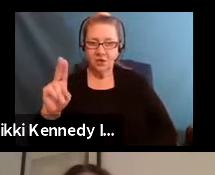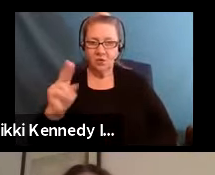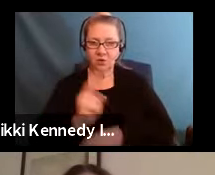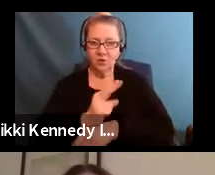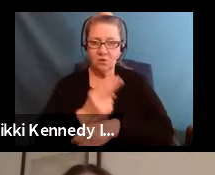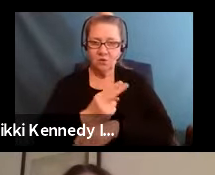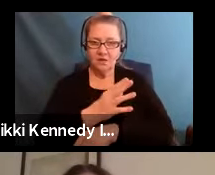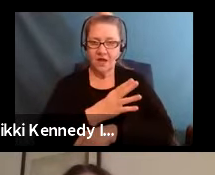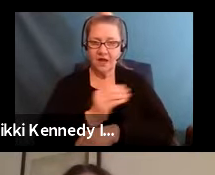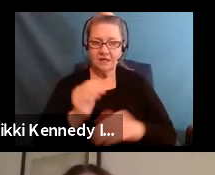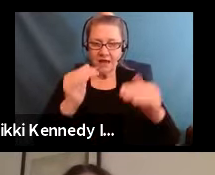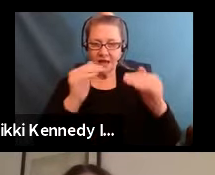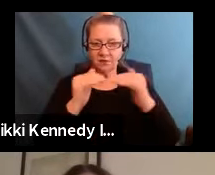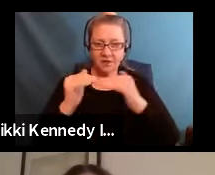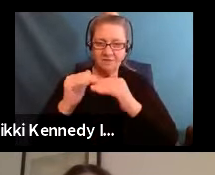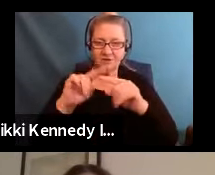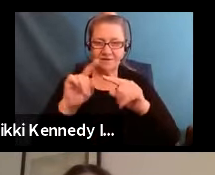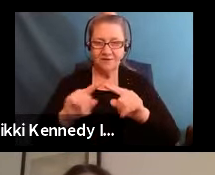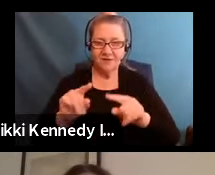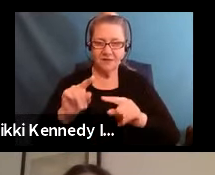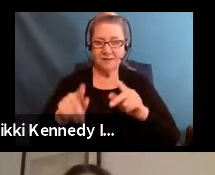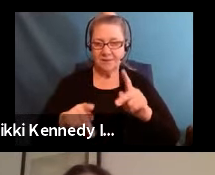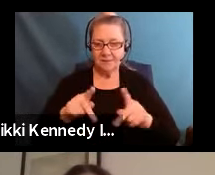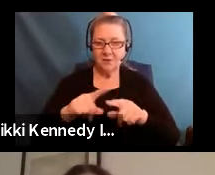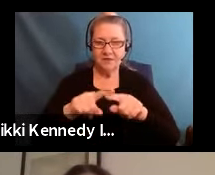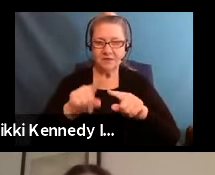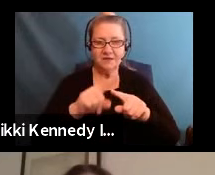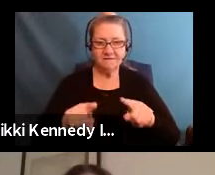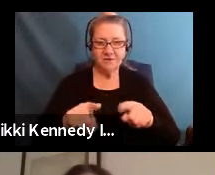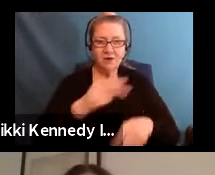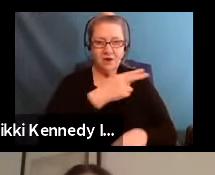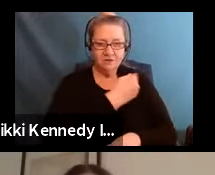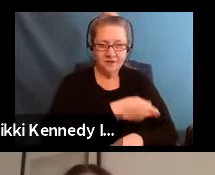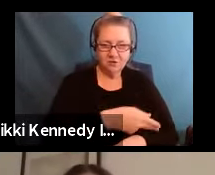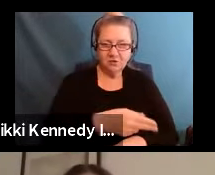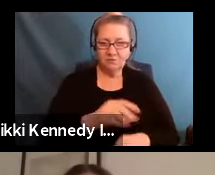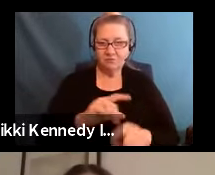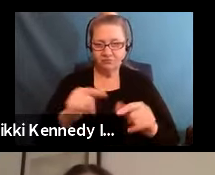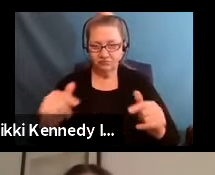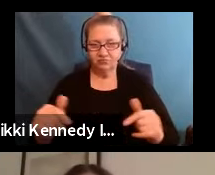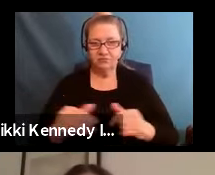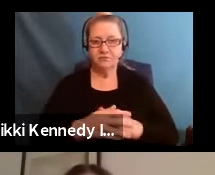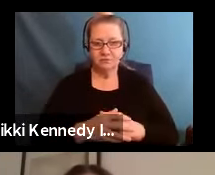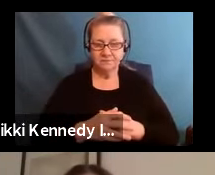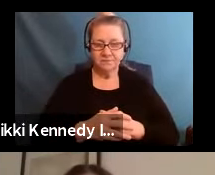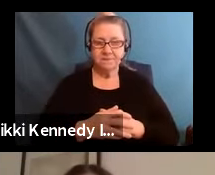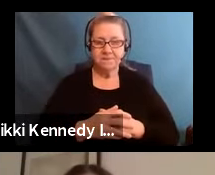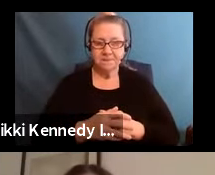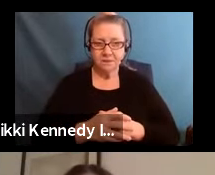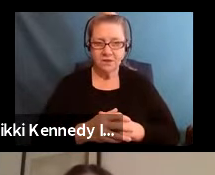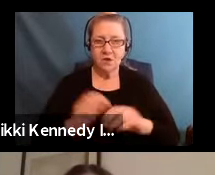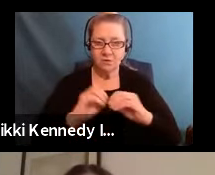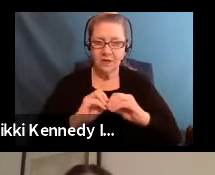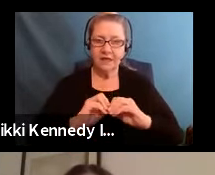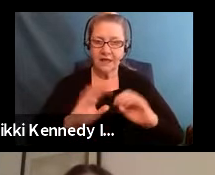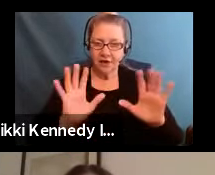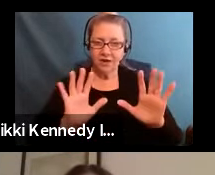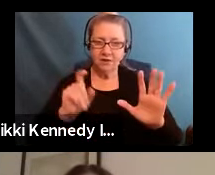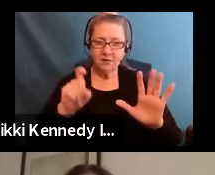between seniors and different types of facilities, and just the clarity and simplicity that it provides to the public for knowing where they stand.